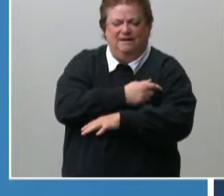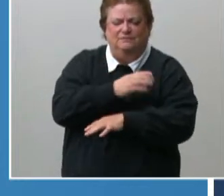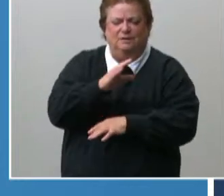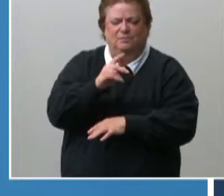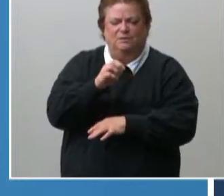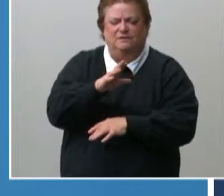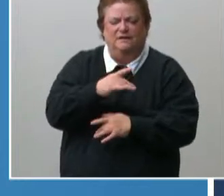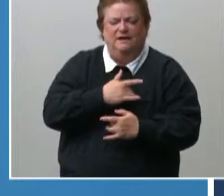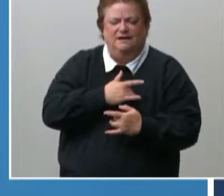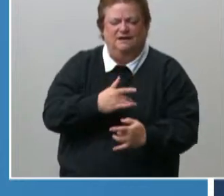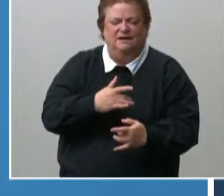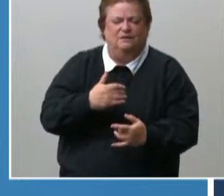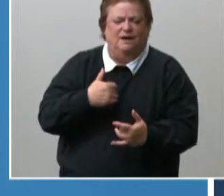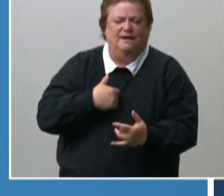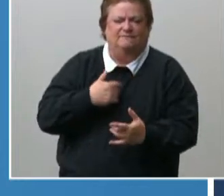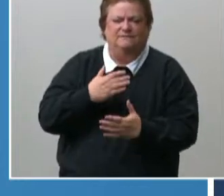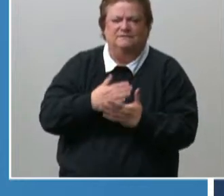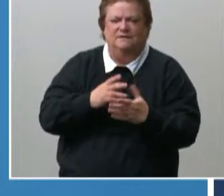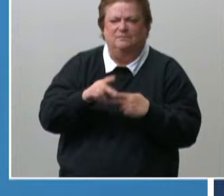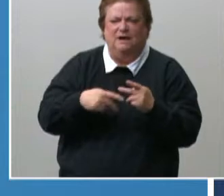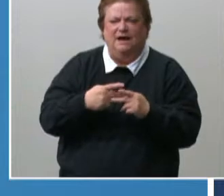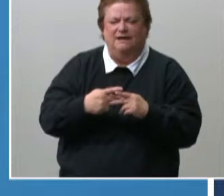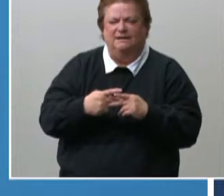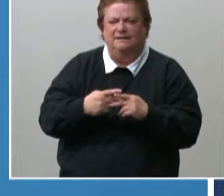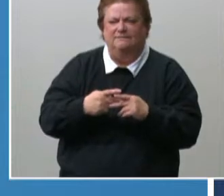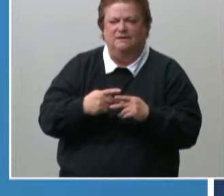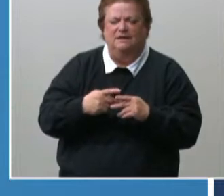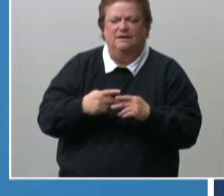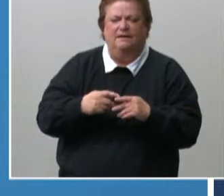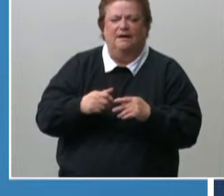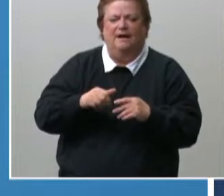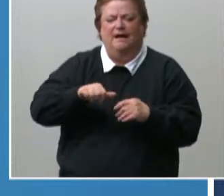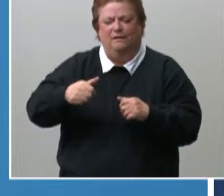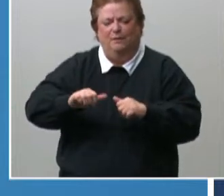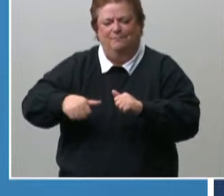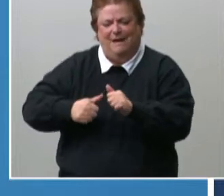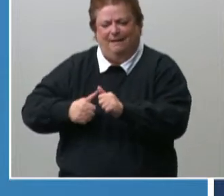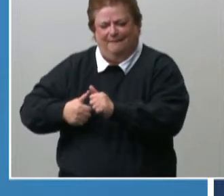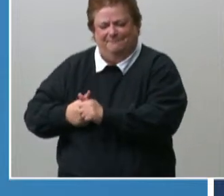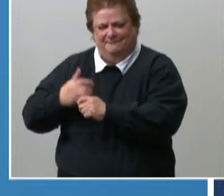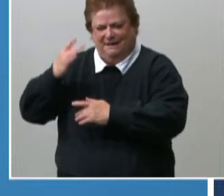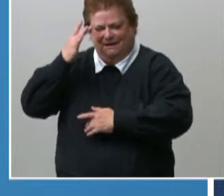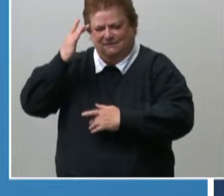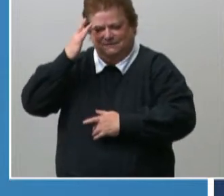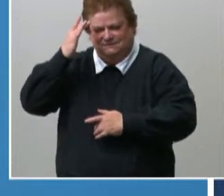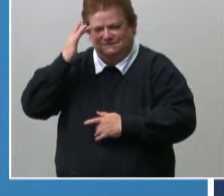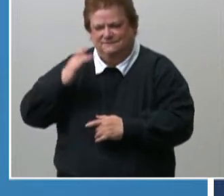boosted, they tend to all have some type of underlying condition.